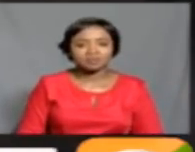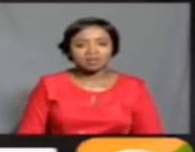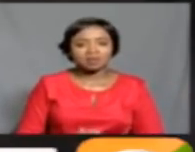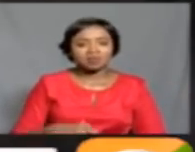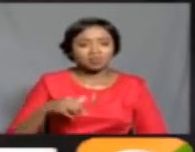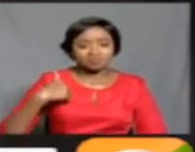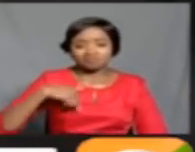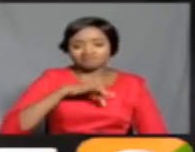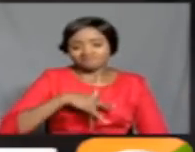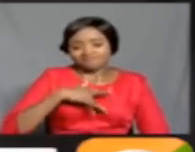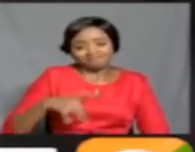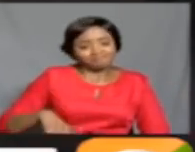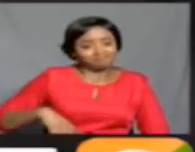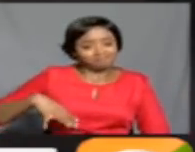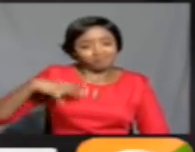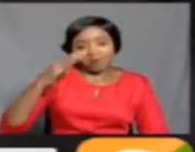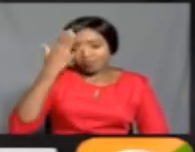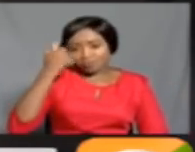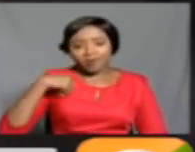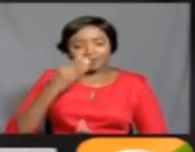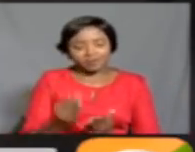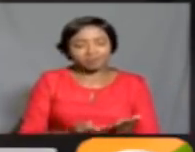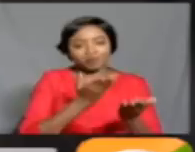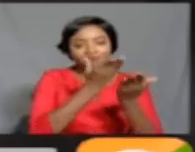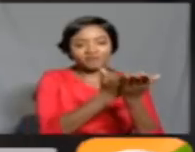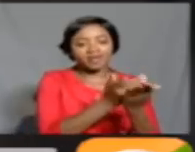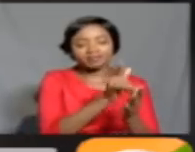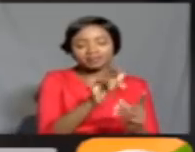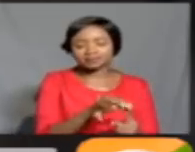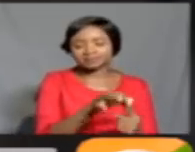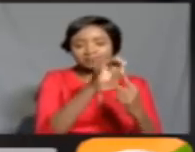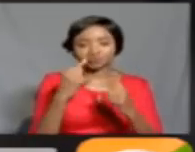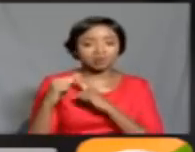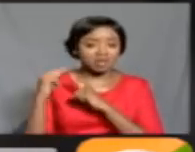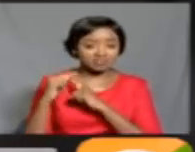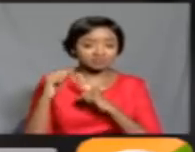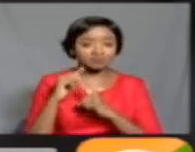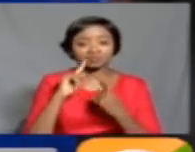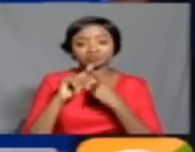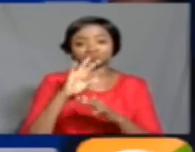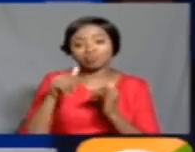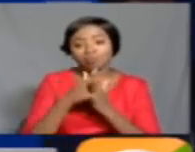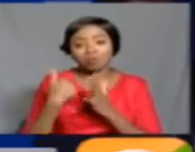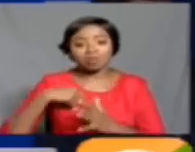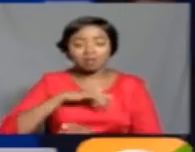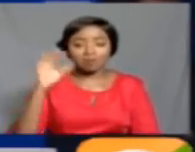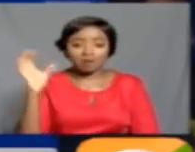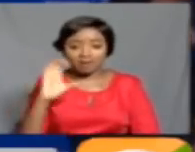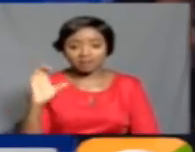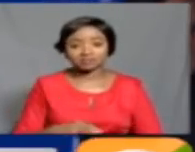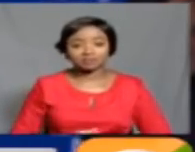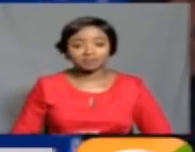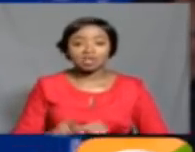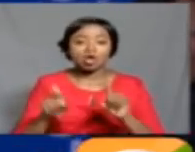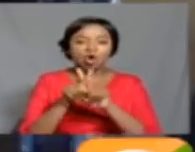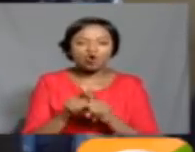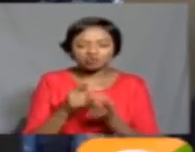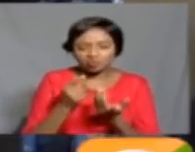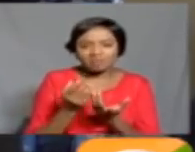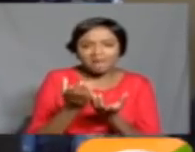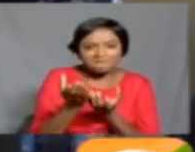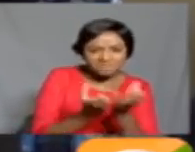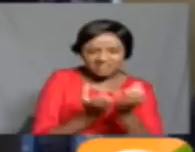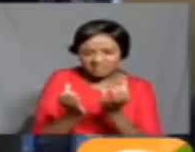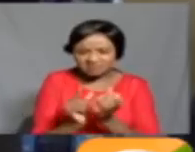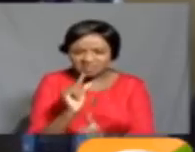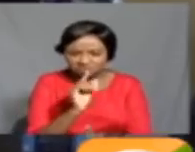at providing that special experience to our customers. In other news, small and medium